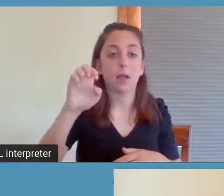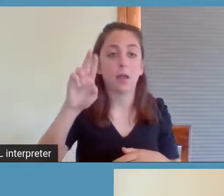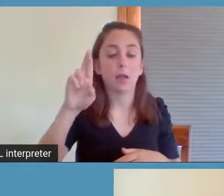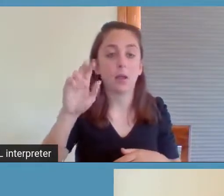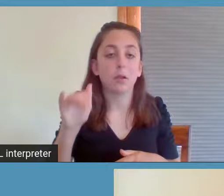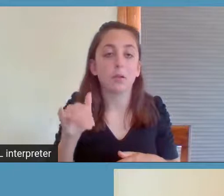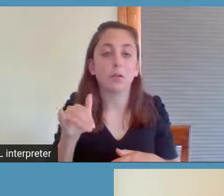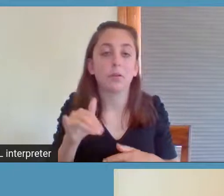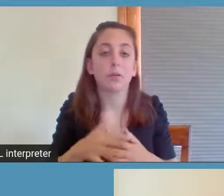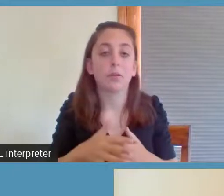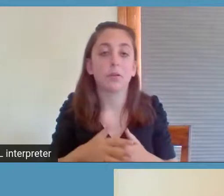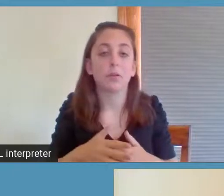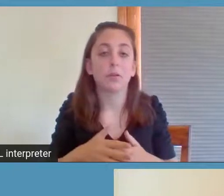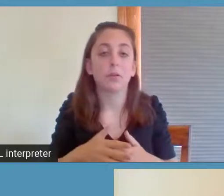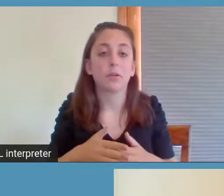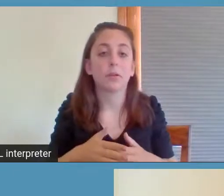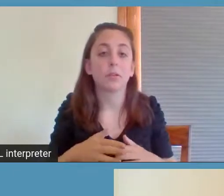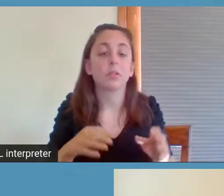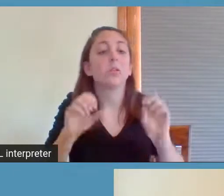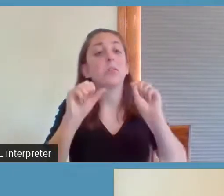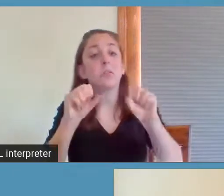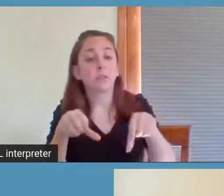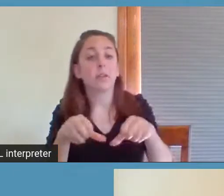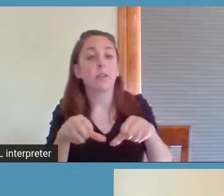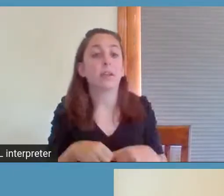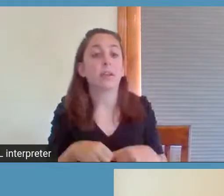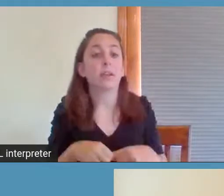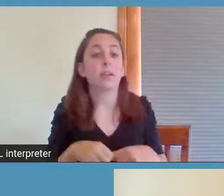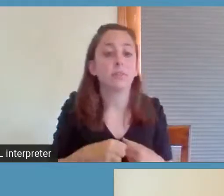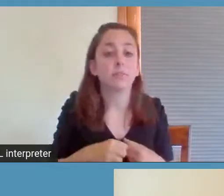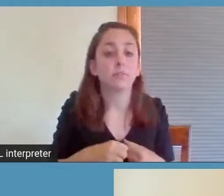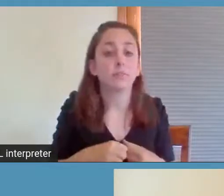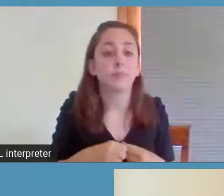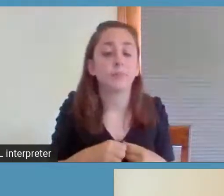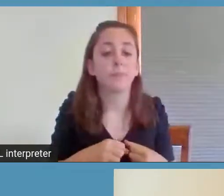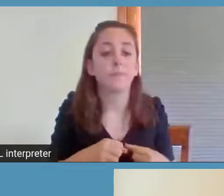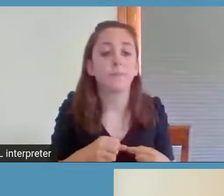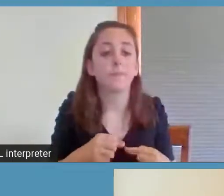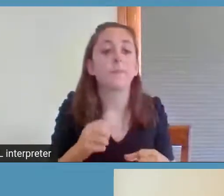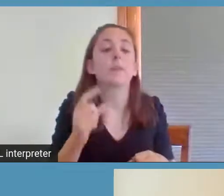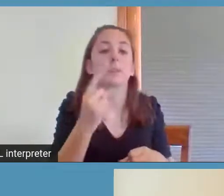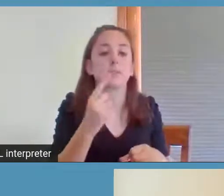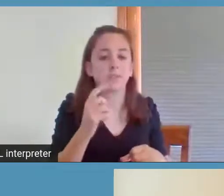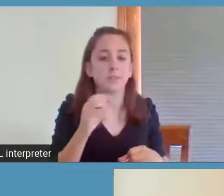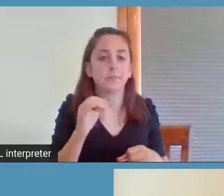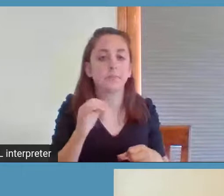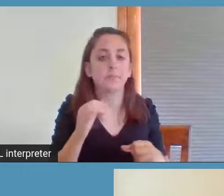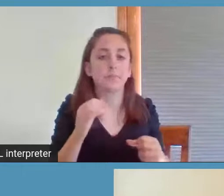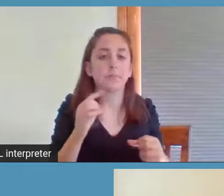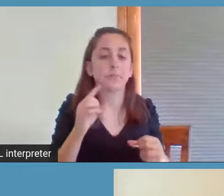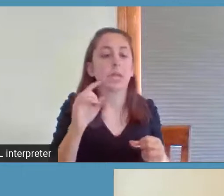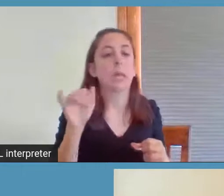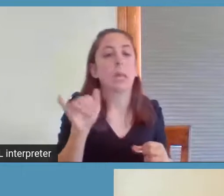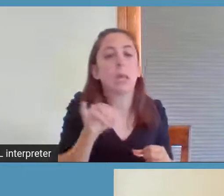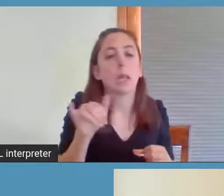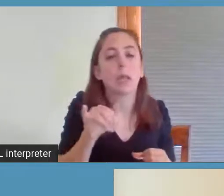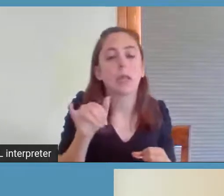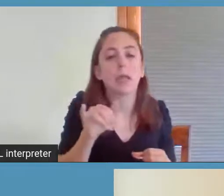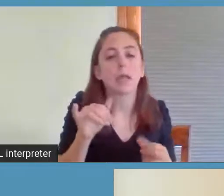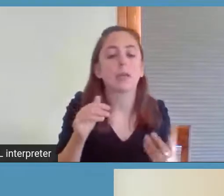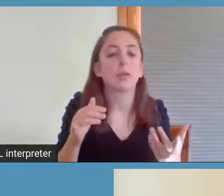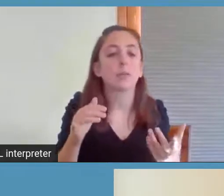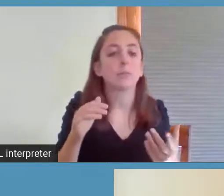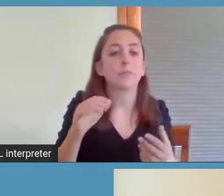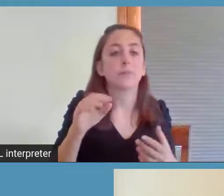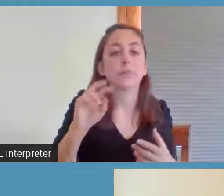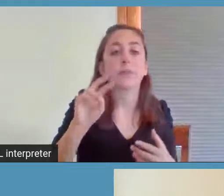do a VR experience that's immersive, something that, like a, white box gallery situation or even like a